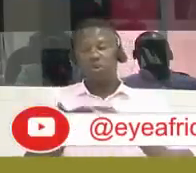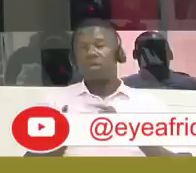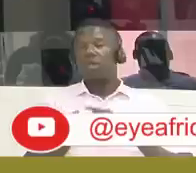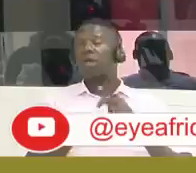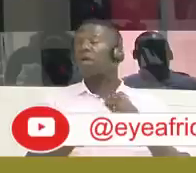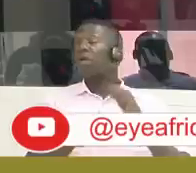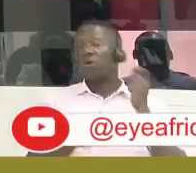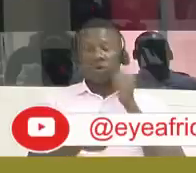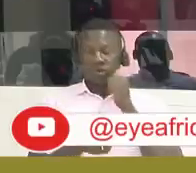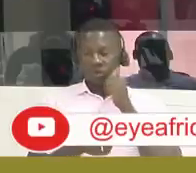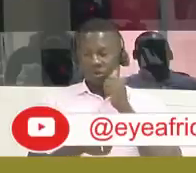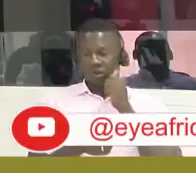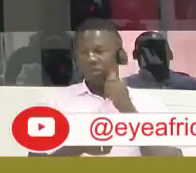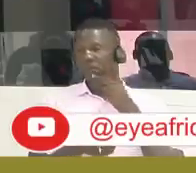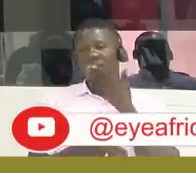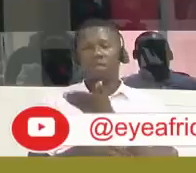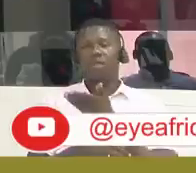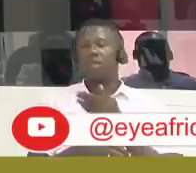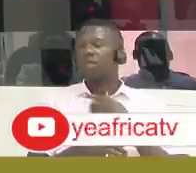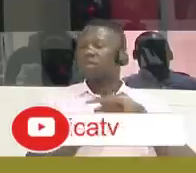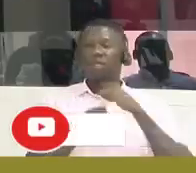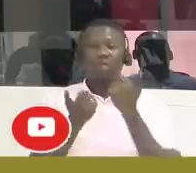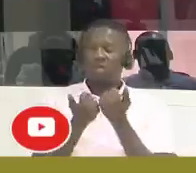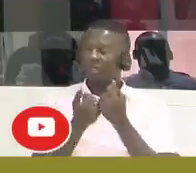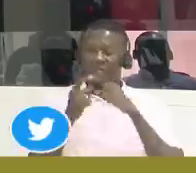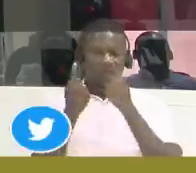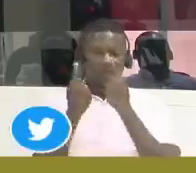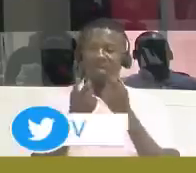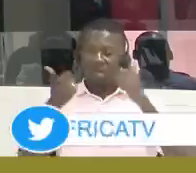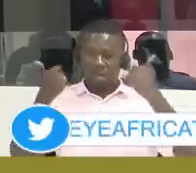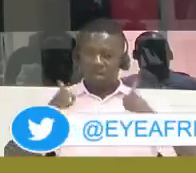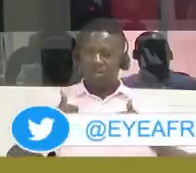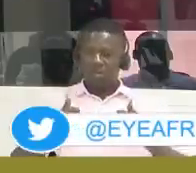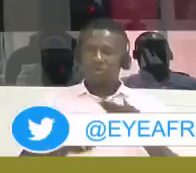there in case of any emergency.